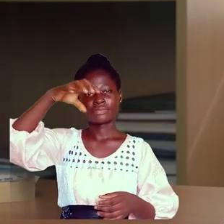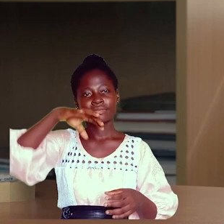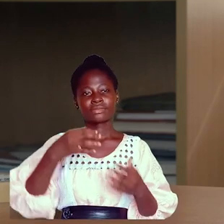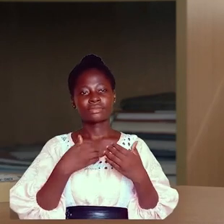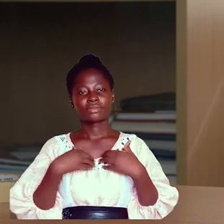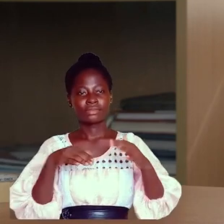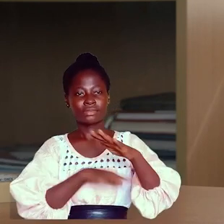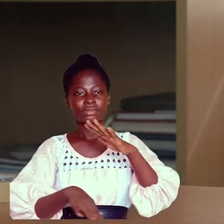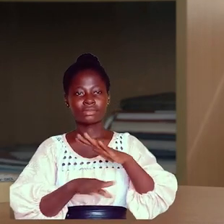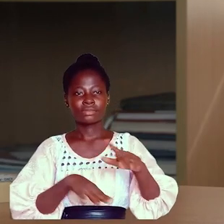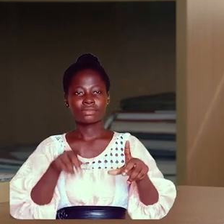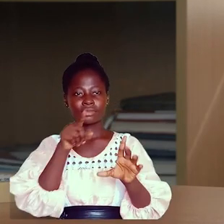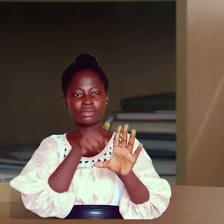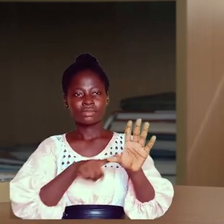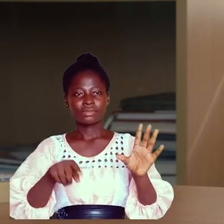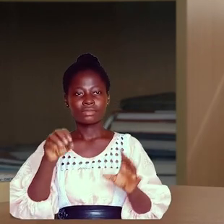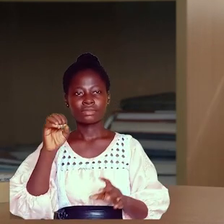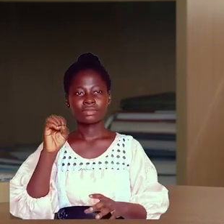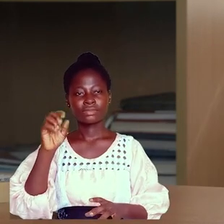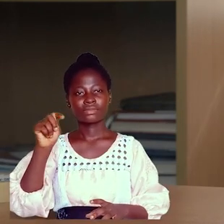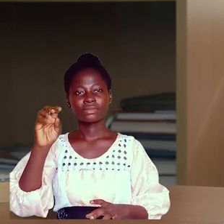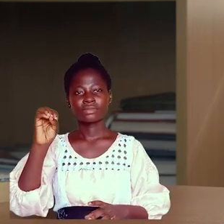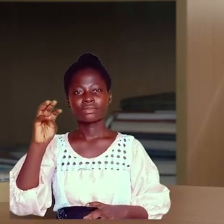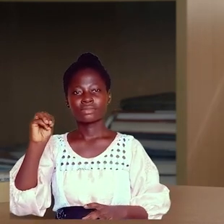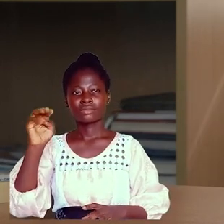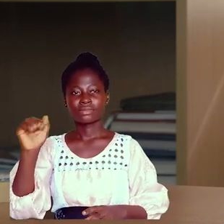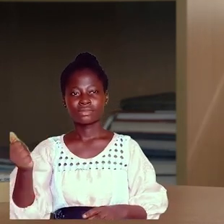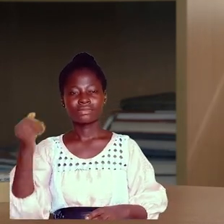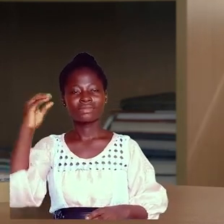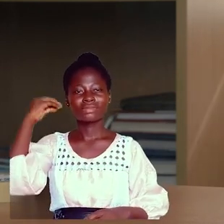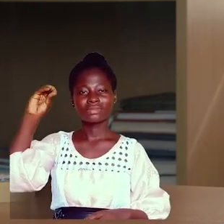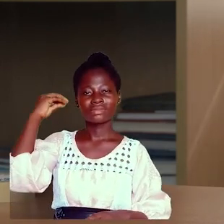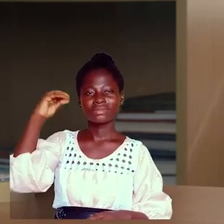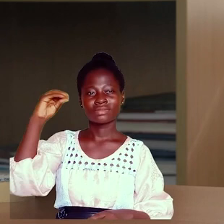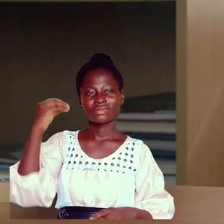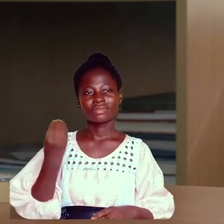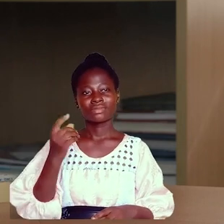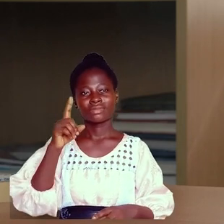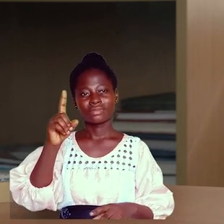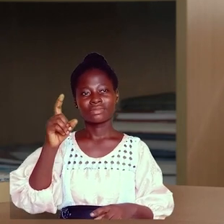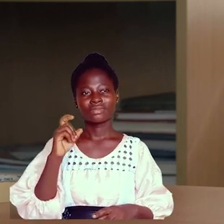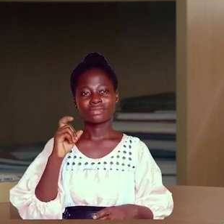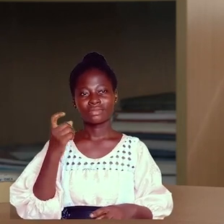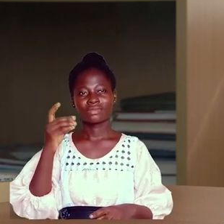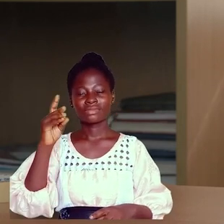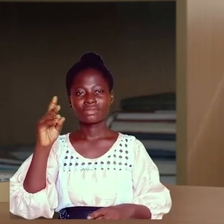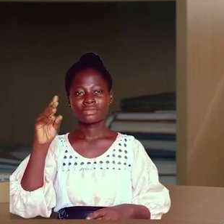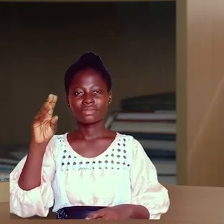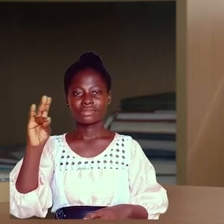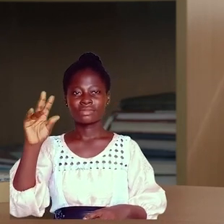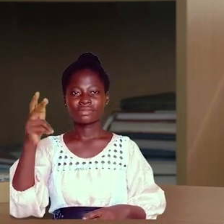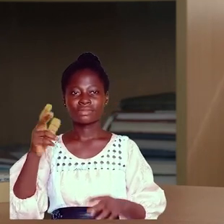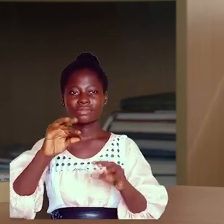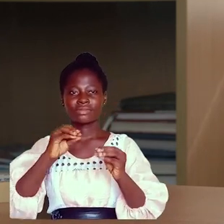2 sub-regional offices, Tema, Obuasi. We have 173 district offices